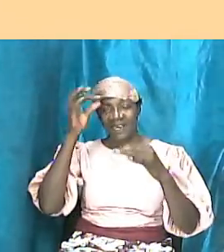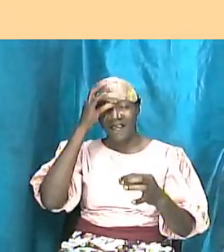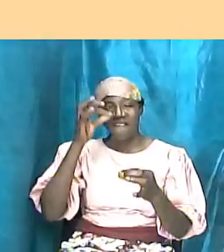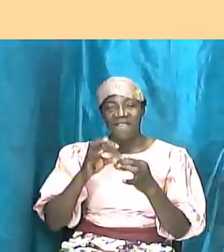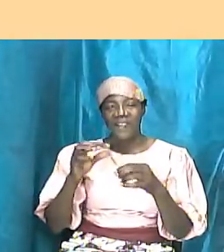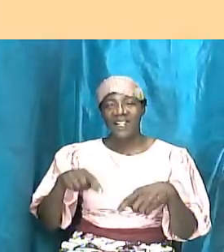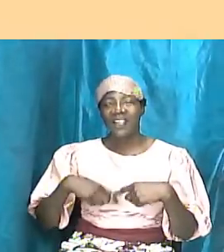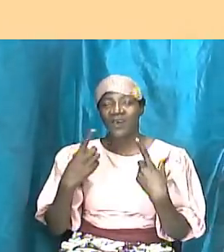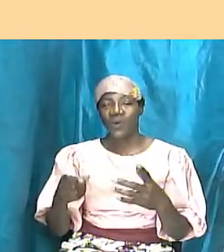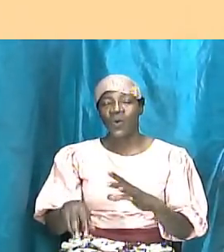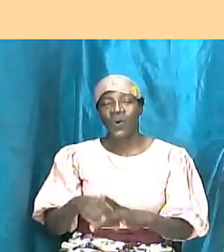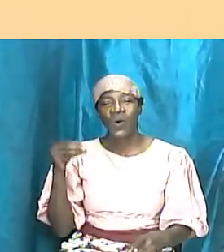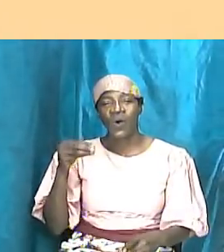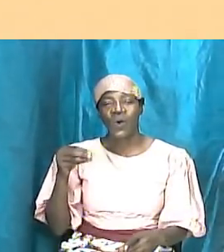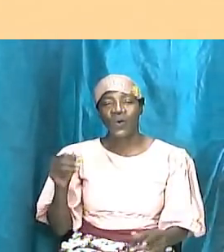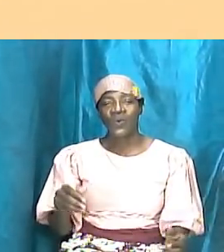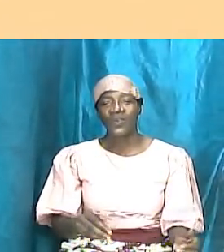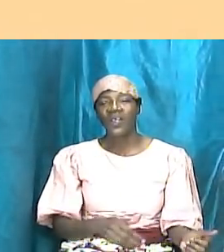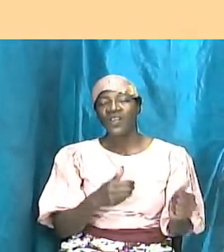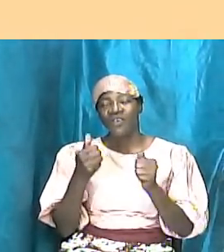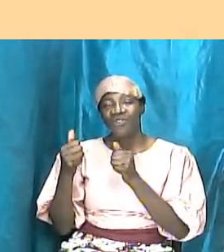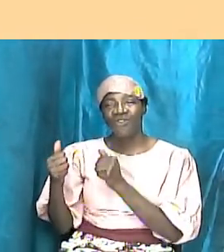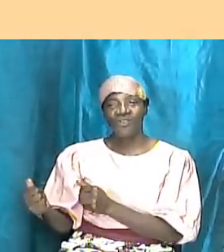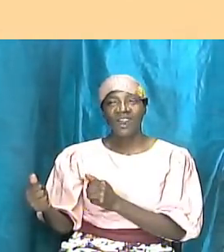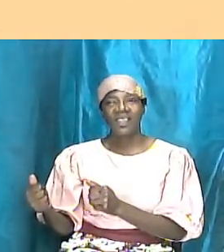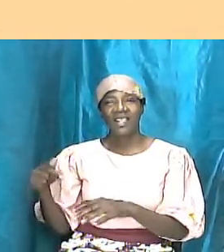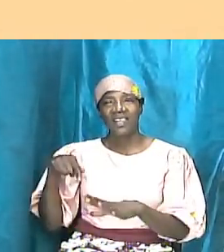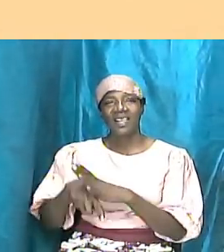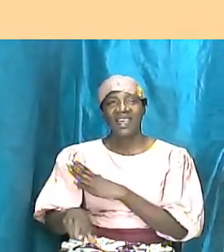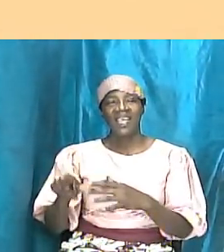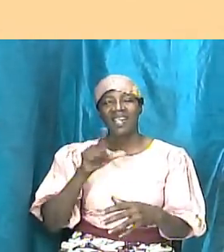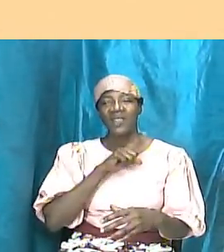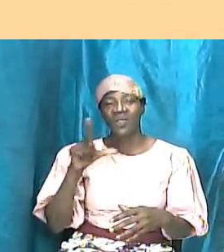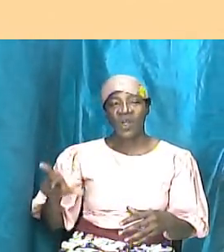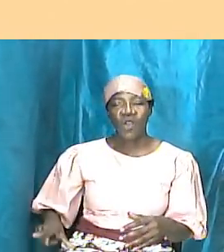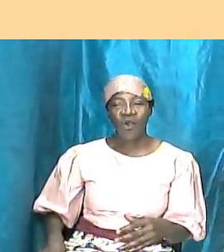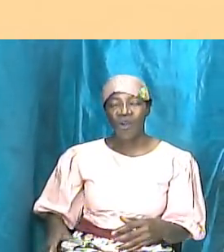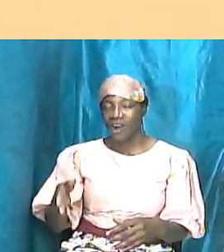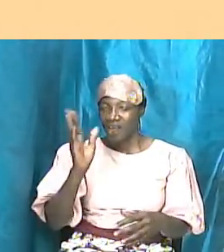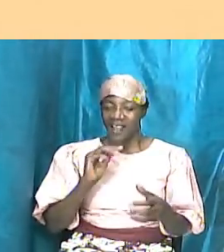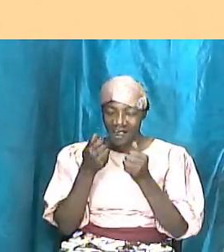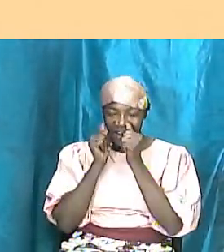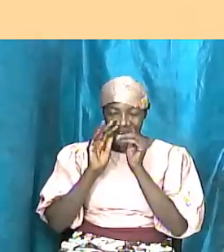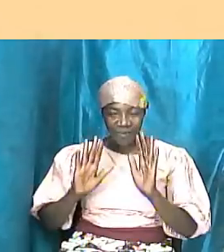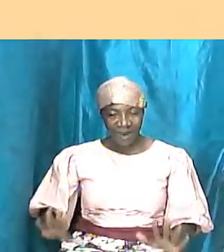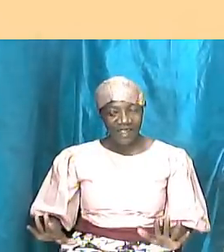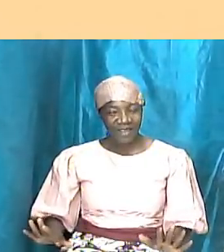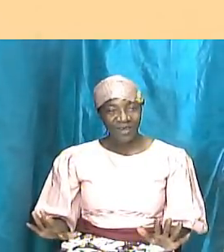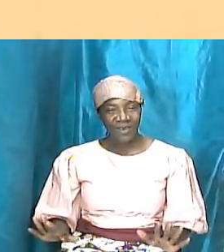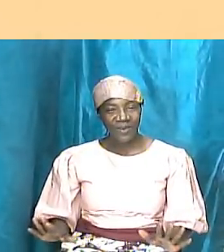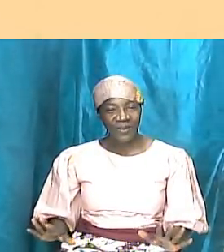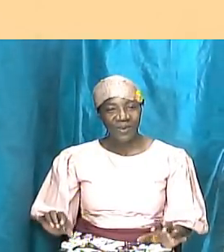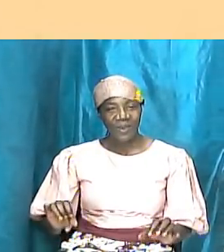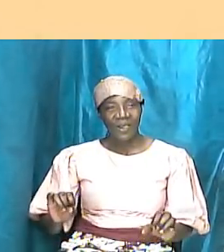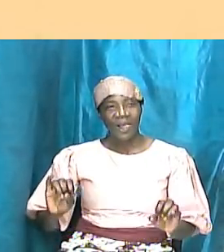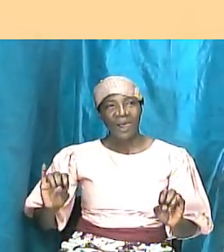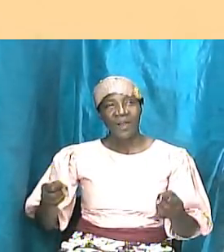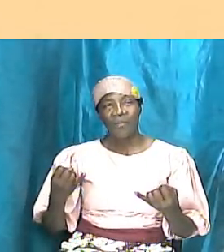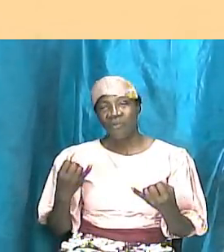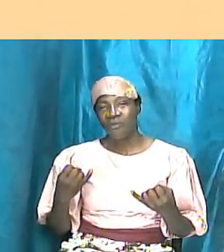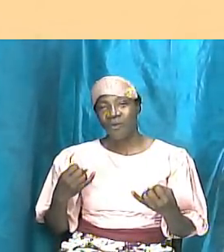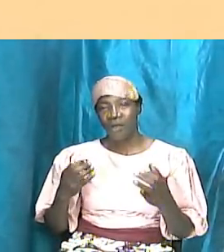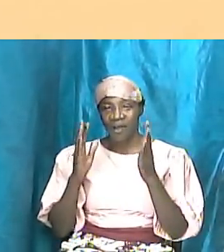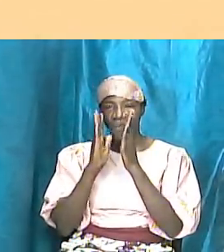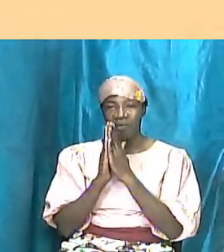go out strengthened in the Lord. God richly bless you. Just before I pray,